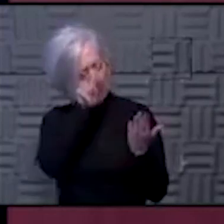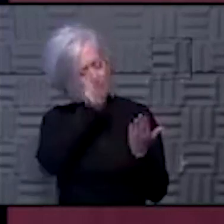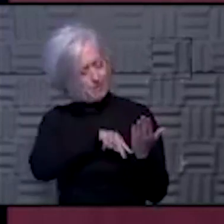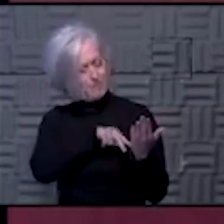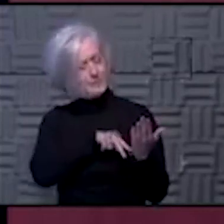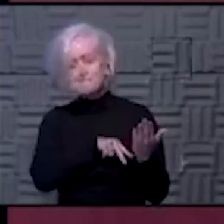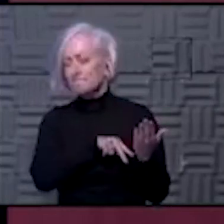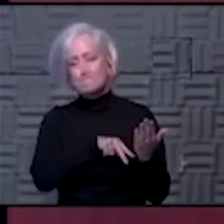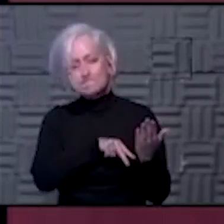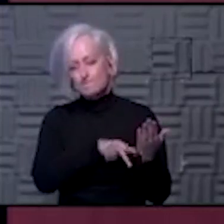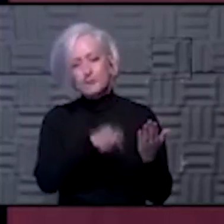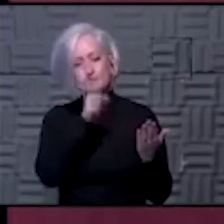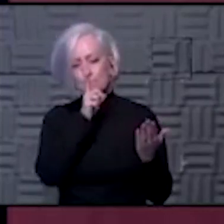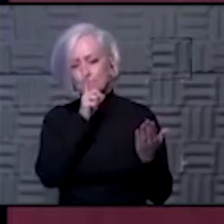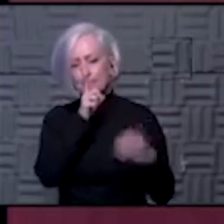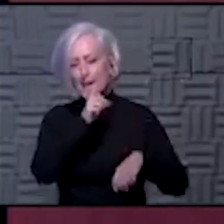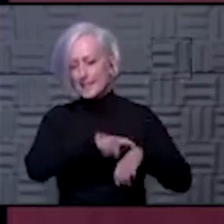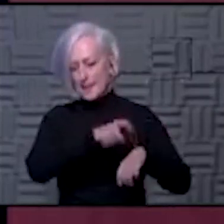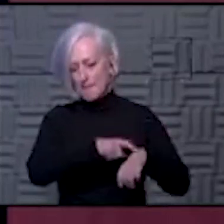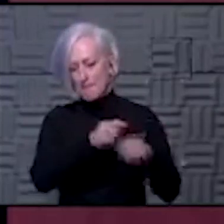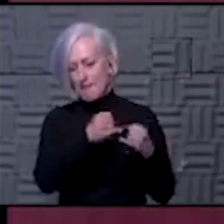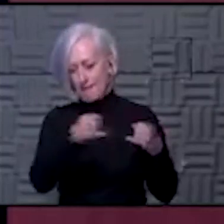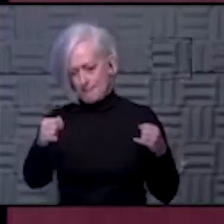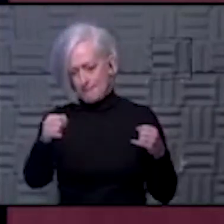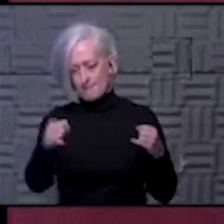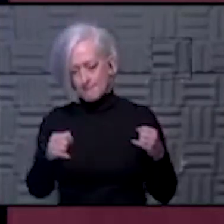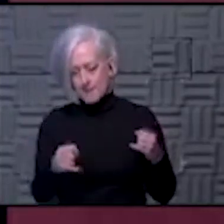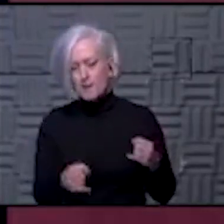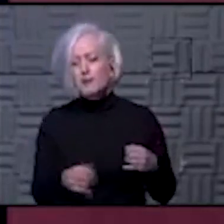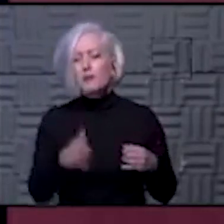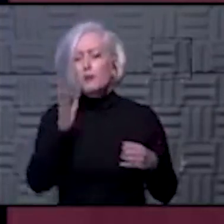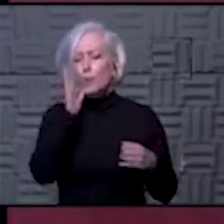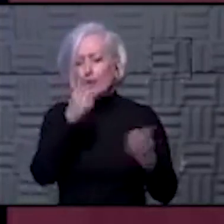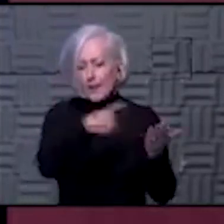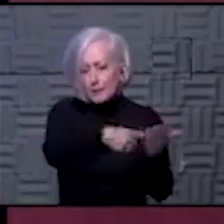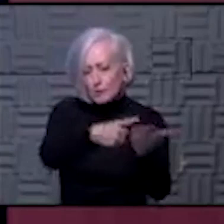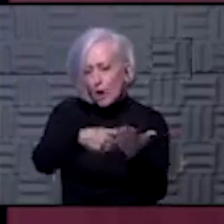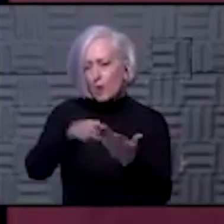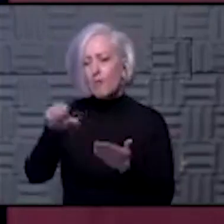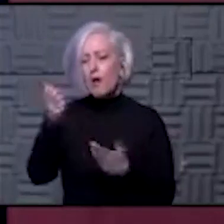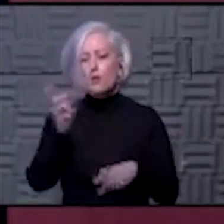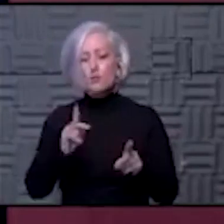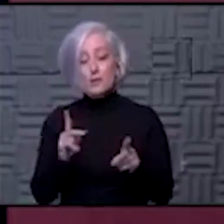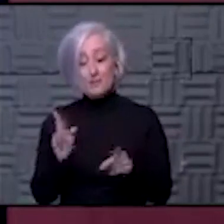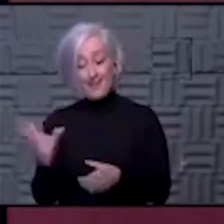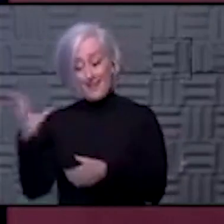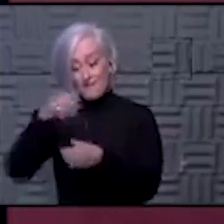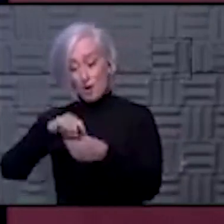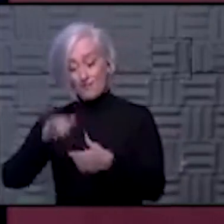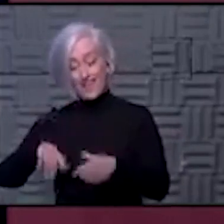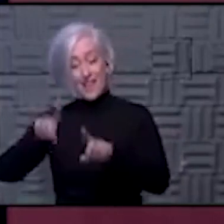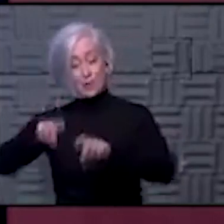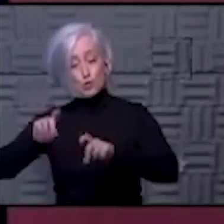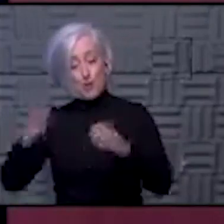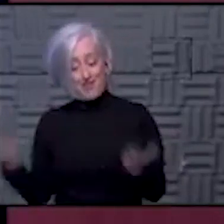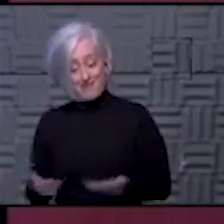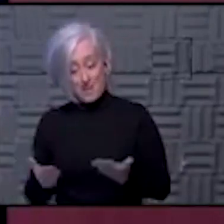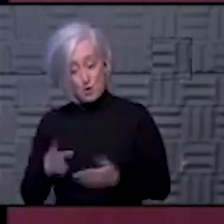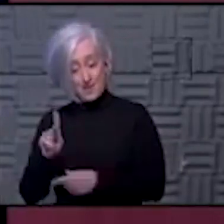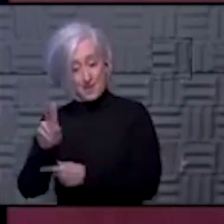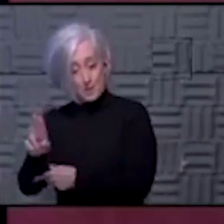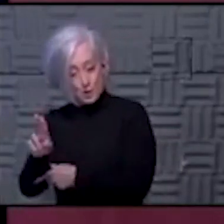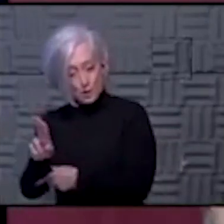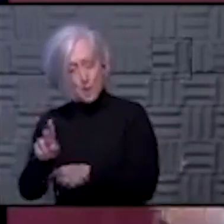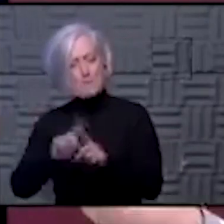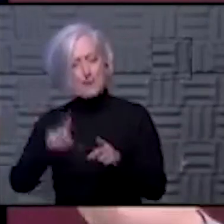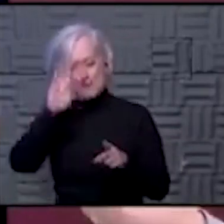a timeline, and we can get back, because we could talk to some of our folks here who are involved in that trial and see if they have a timeline, but my understanding was it would be